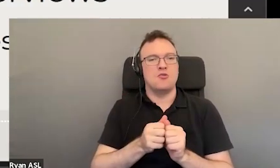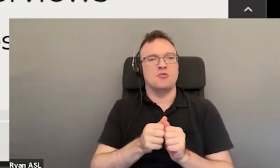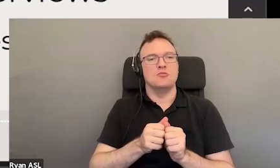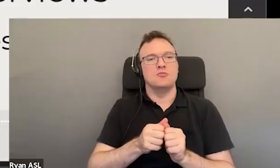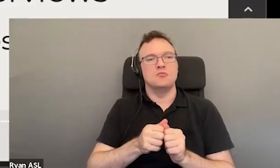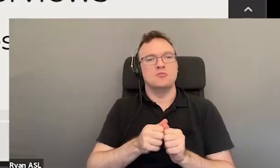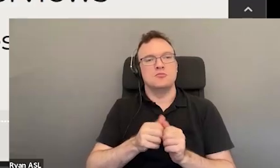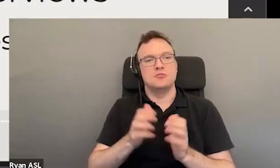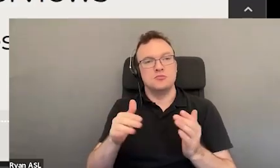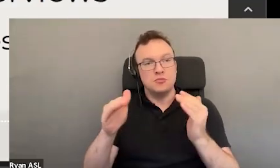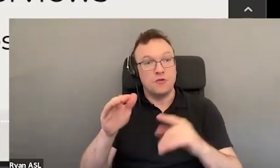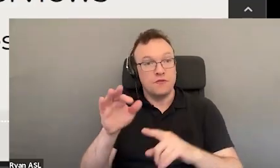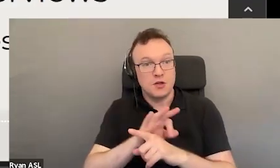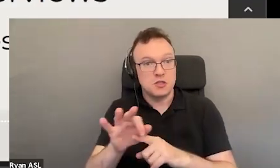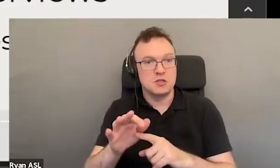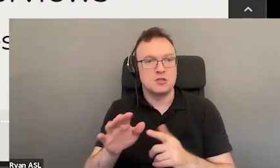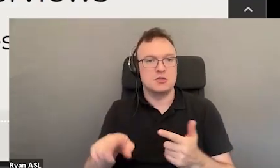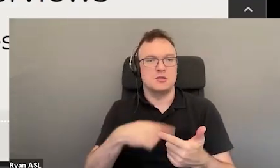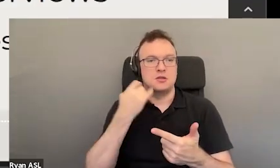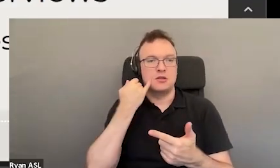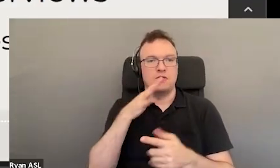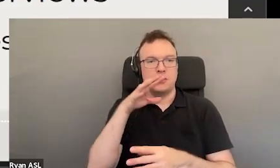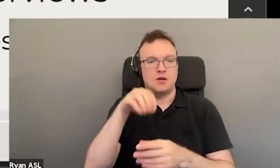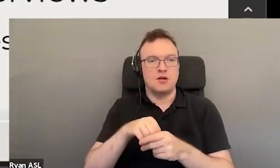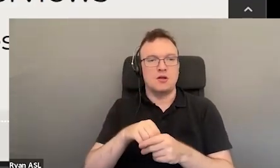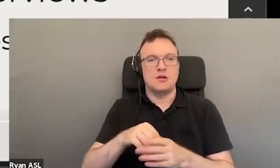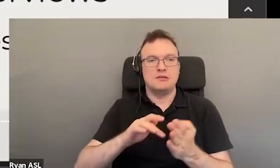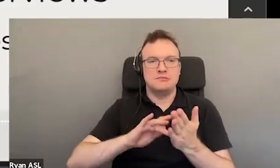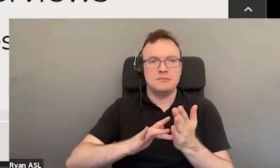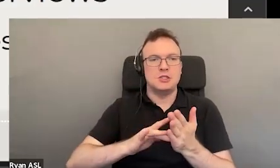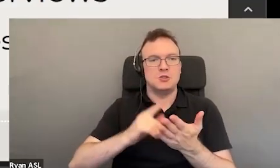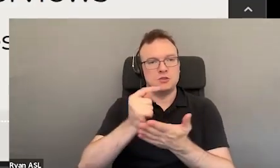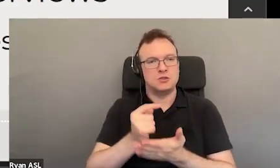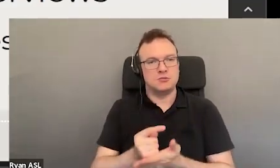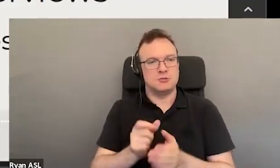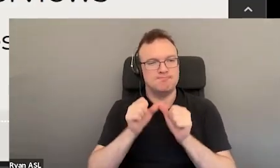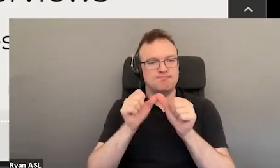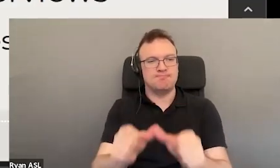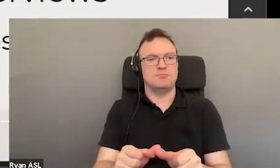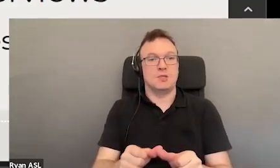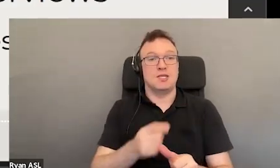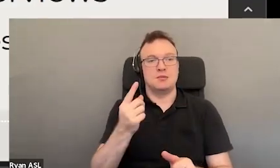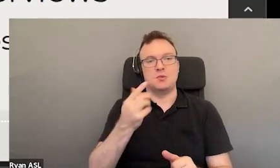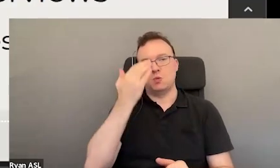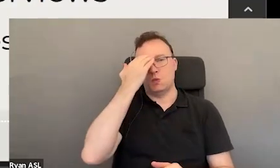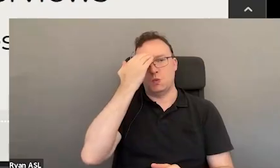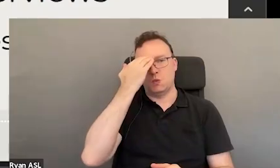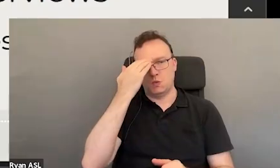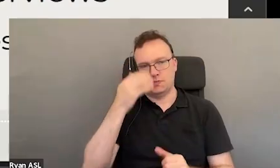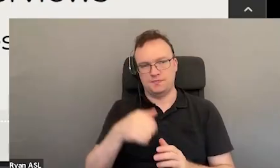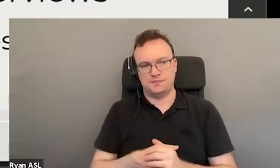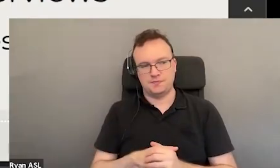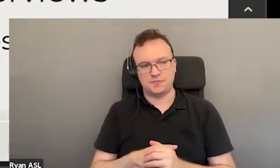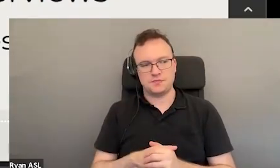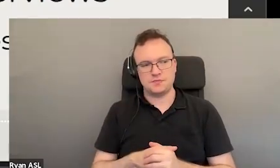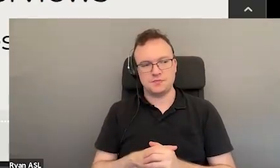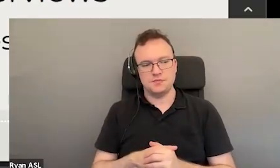are engaging in intensive medical treatment, for example. So just something to be aware